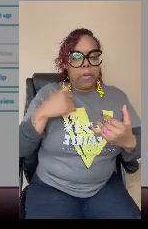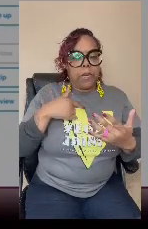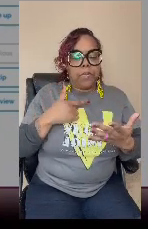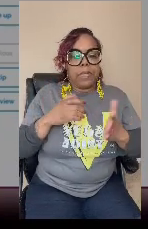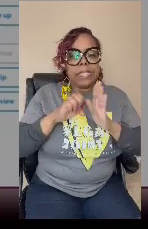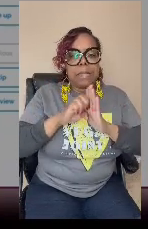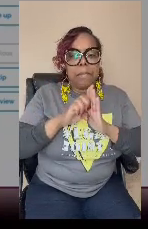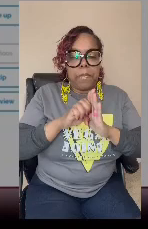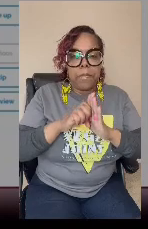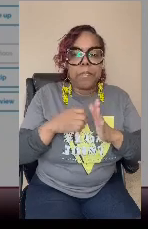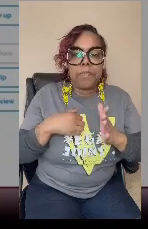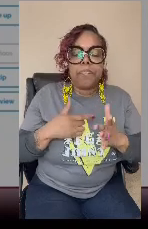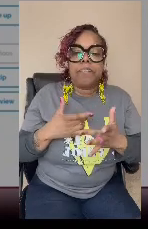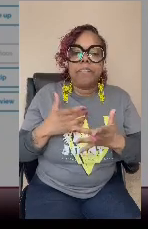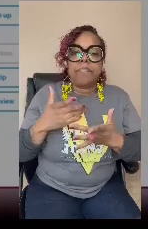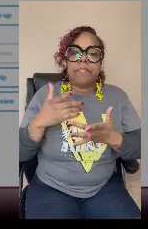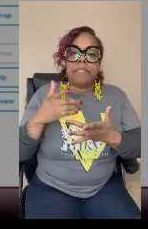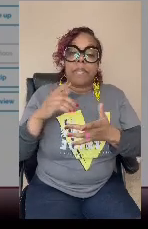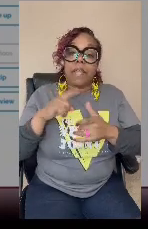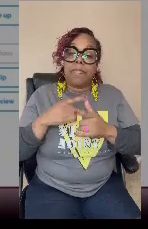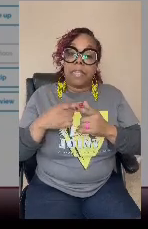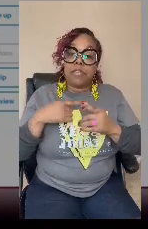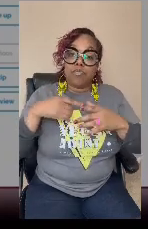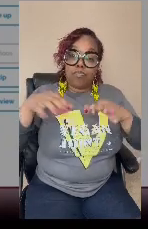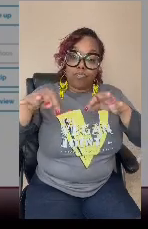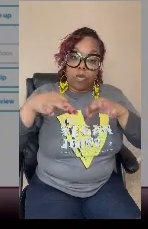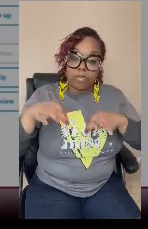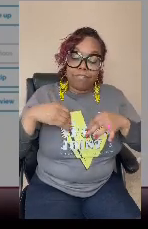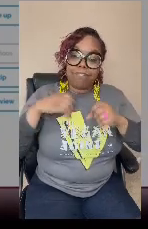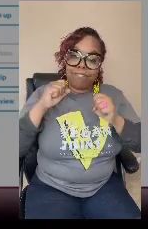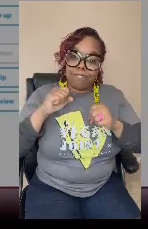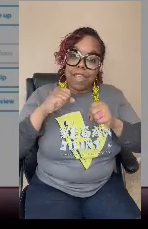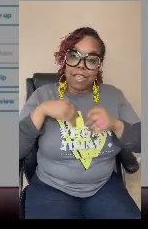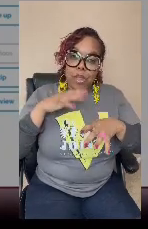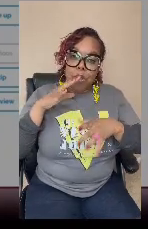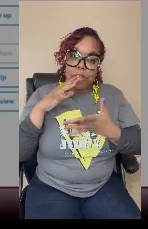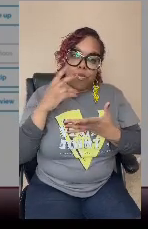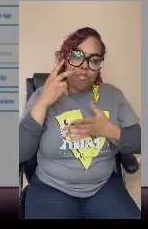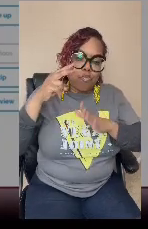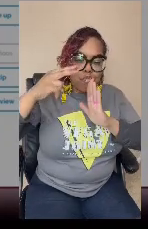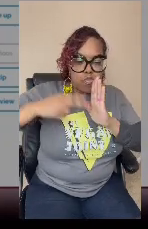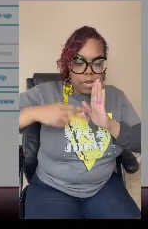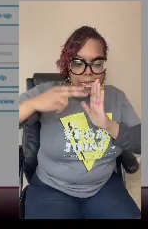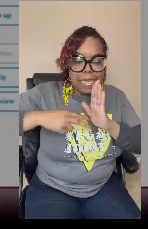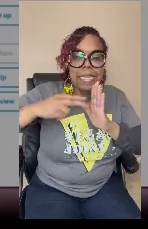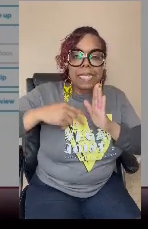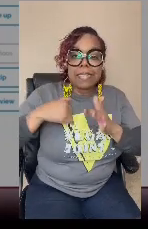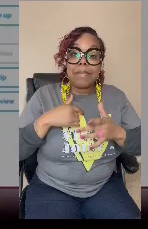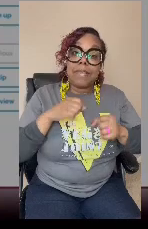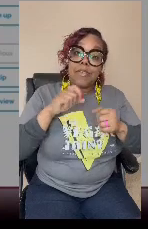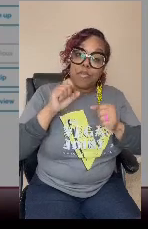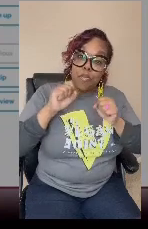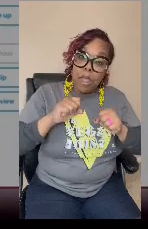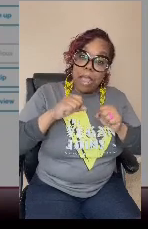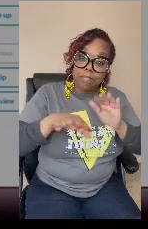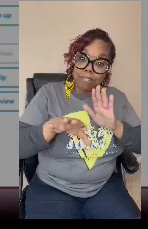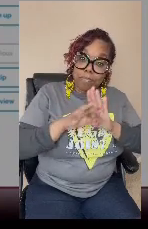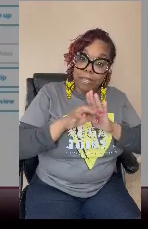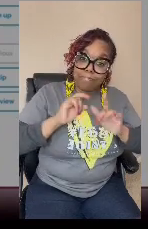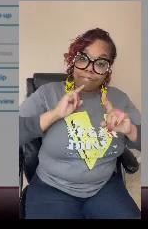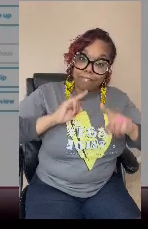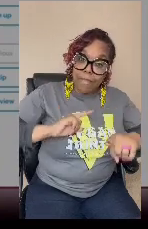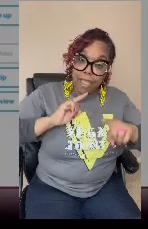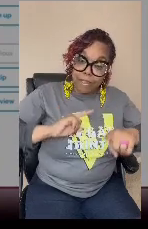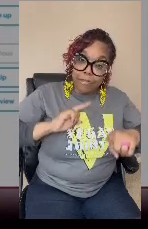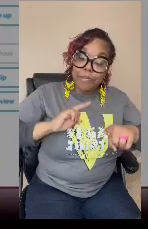in the Boom card set, and then you'll have options to click or make choices as far as choosing